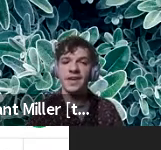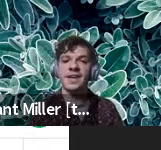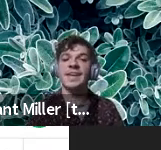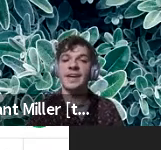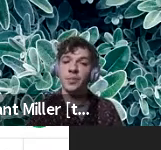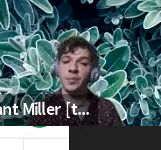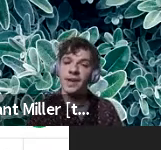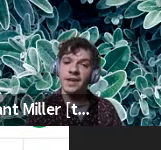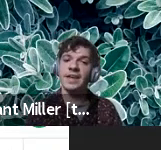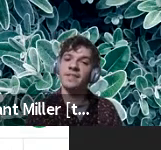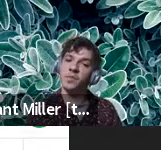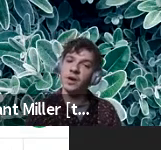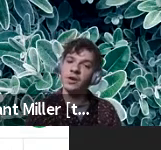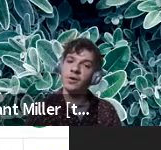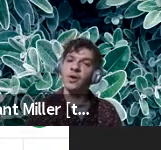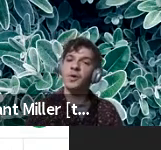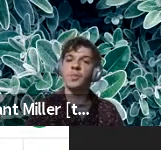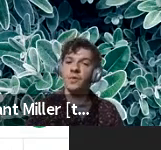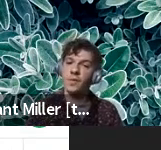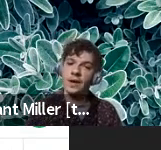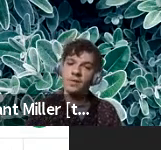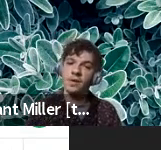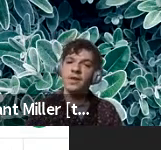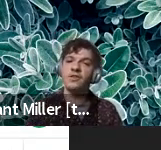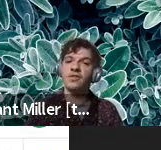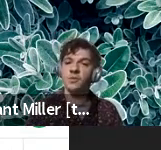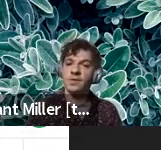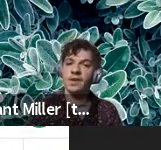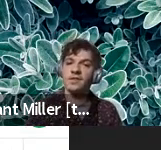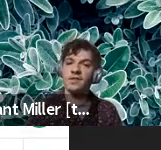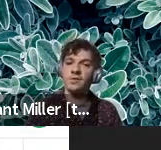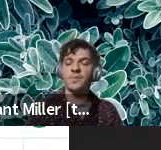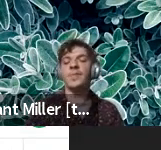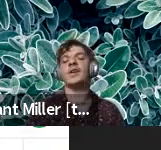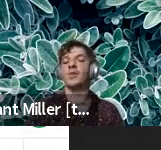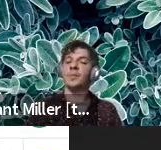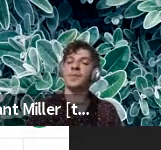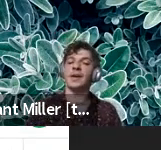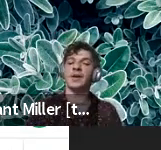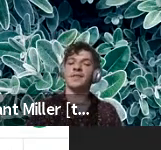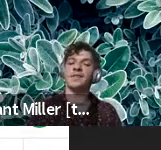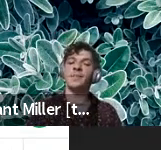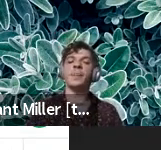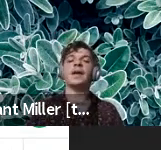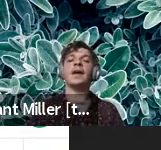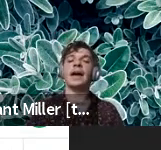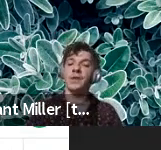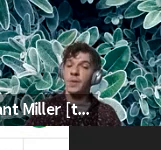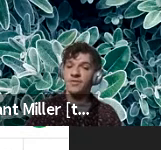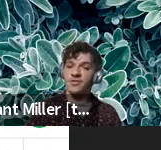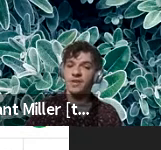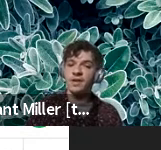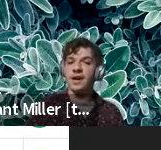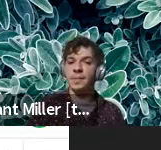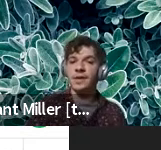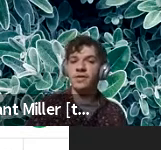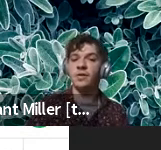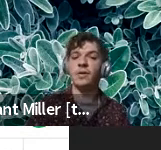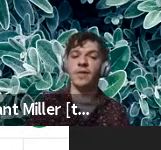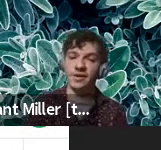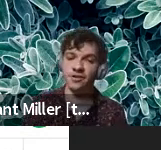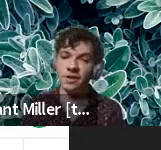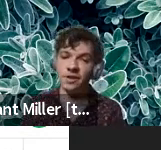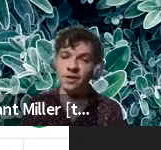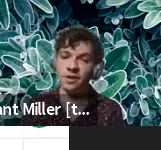Pacific. Take a break, get some water, move around, do what you need to do. Crip time, y'all. Have a question, comment,